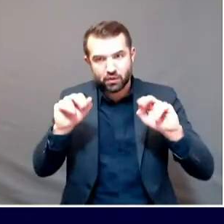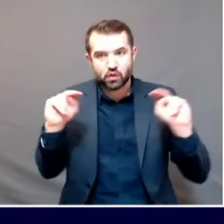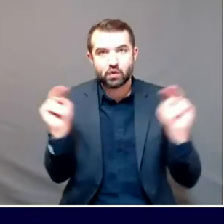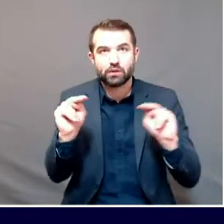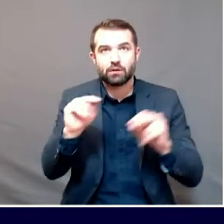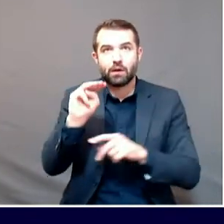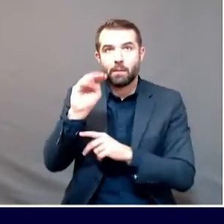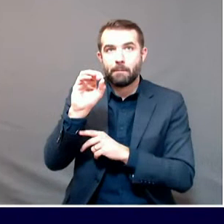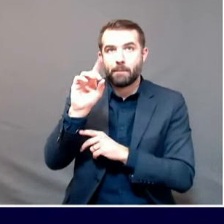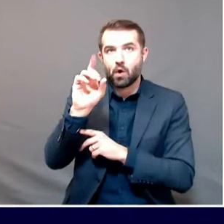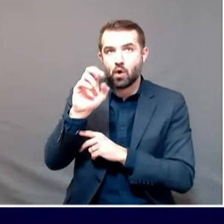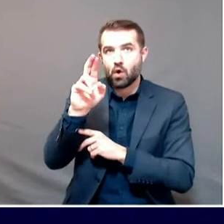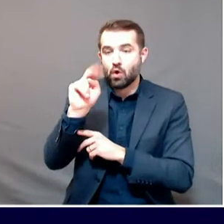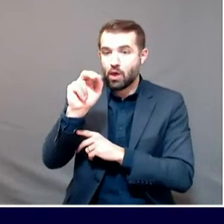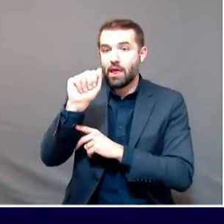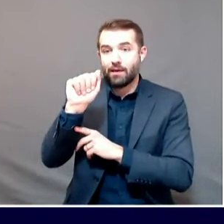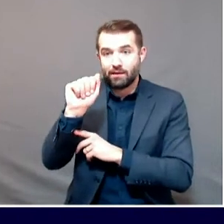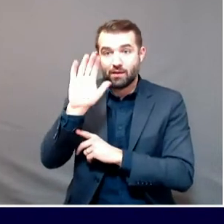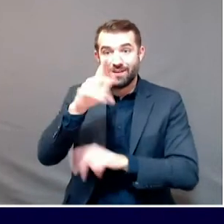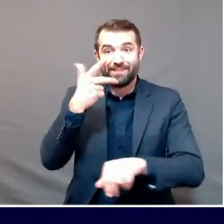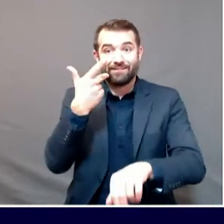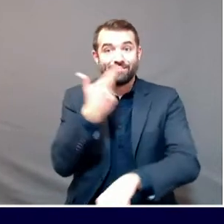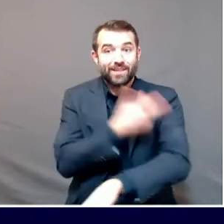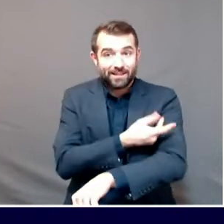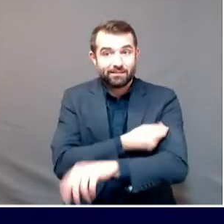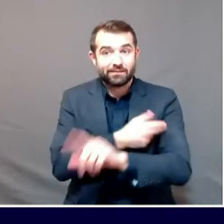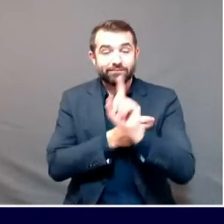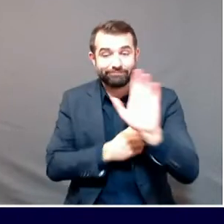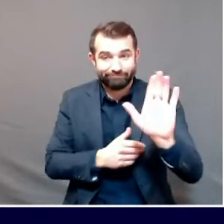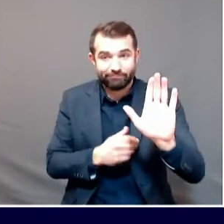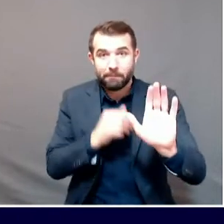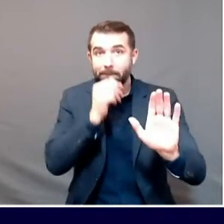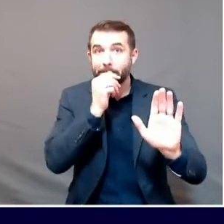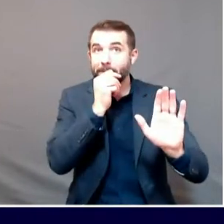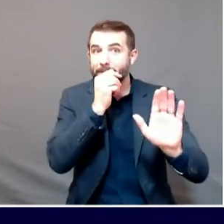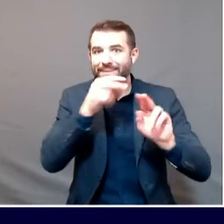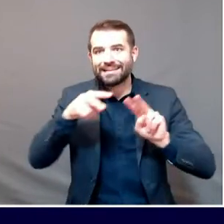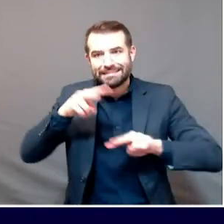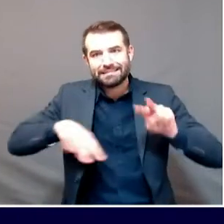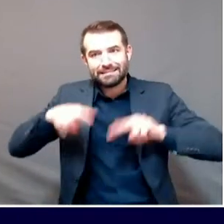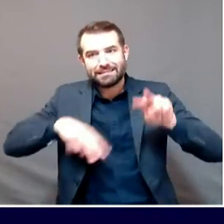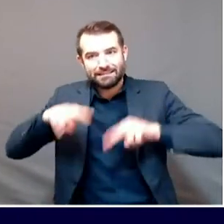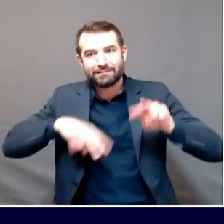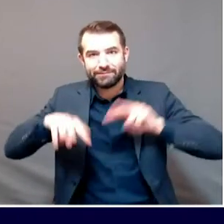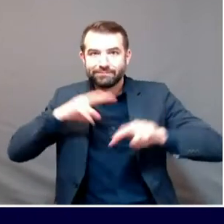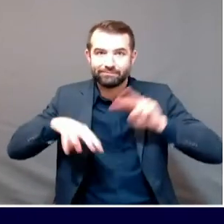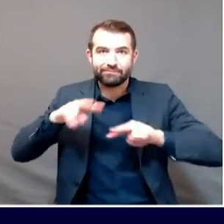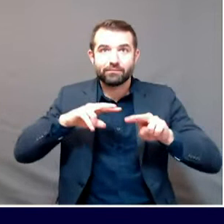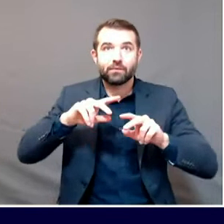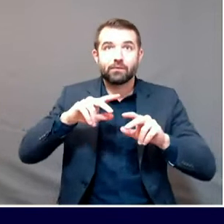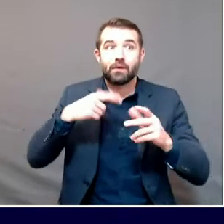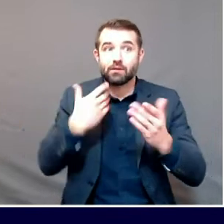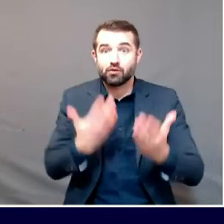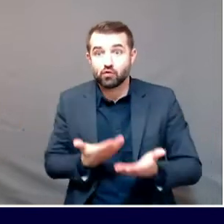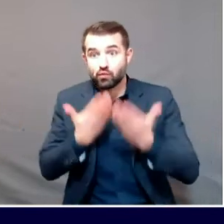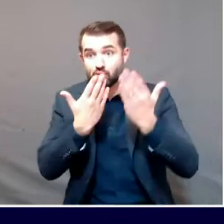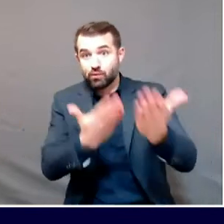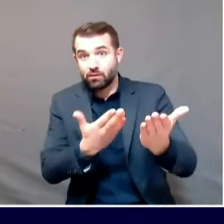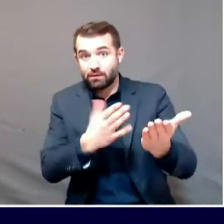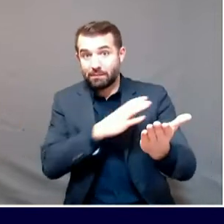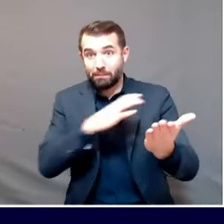of Moderna's vaccine candidate, and after that review, recommended that the commissioner of the US